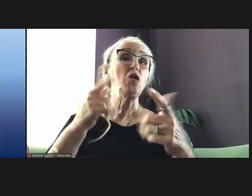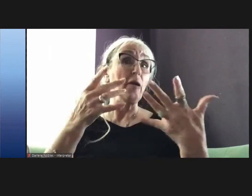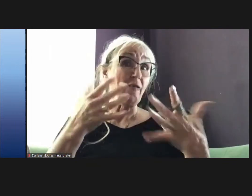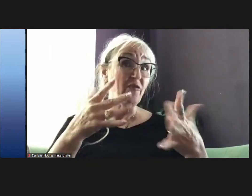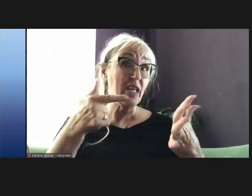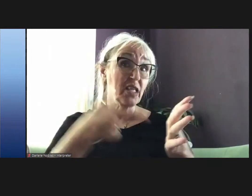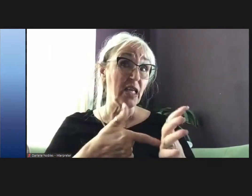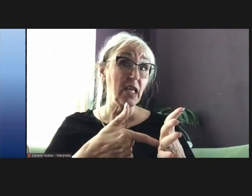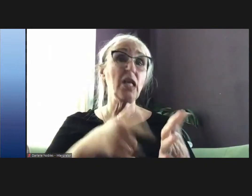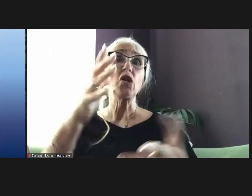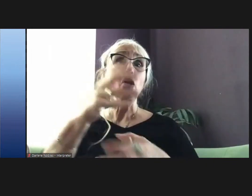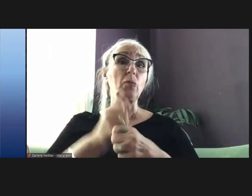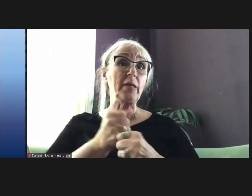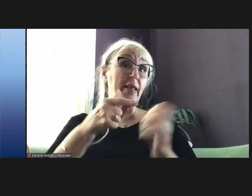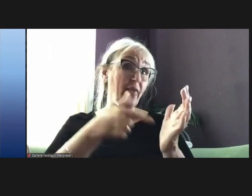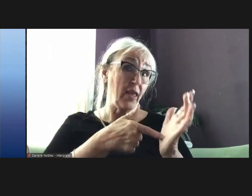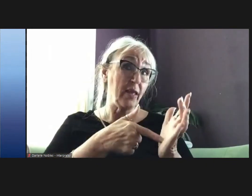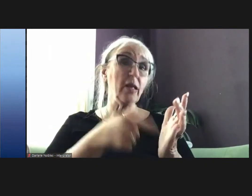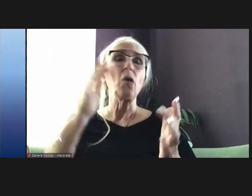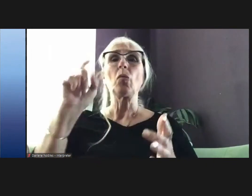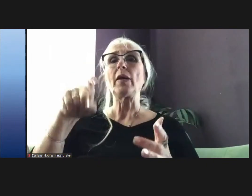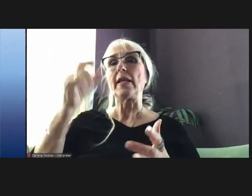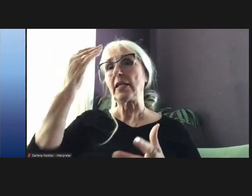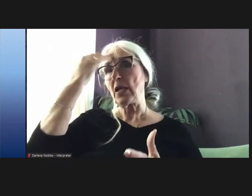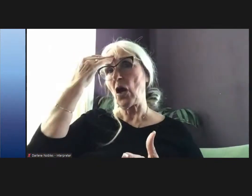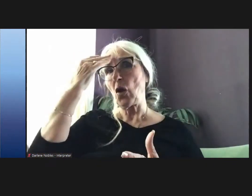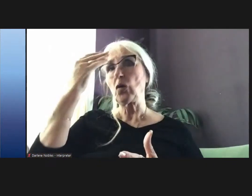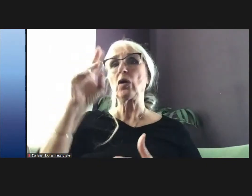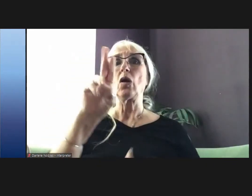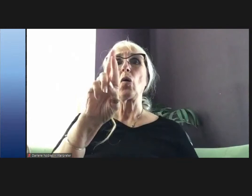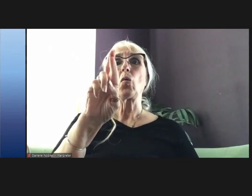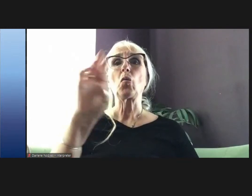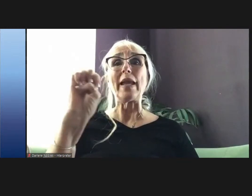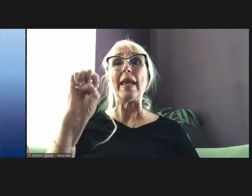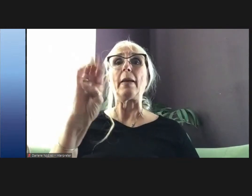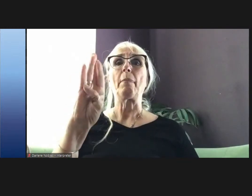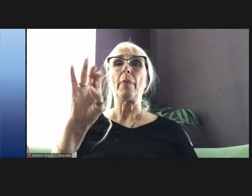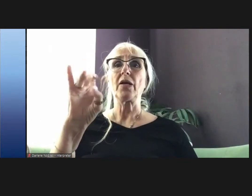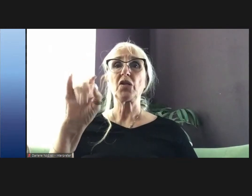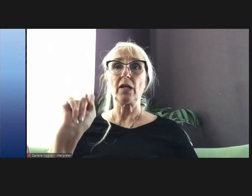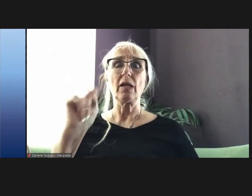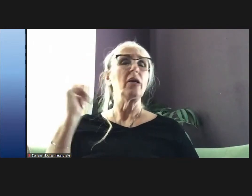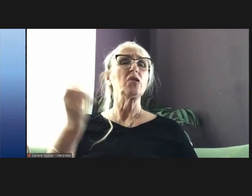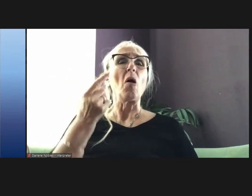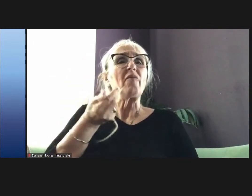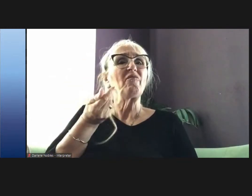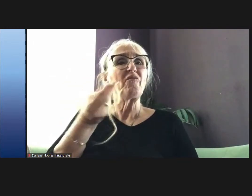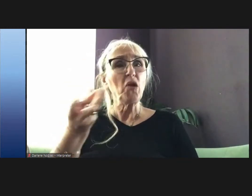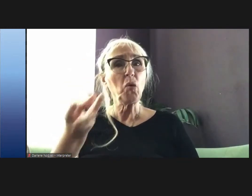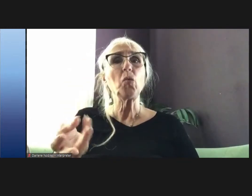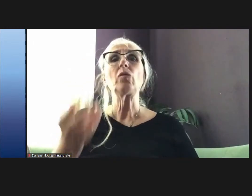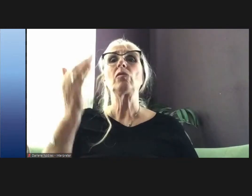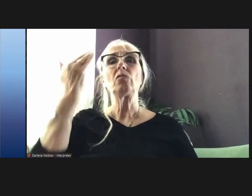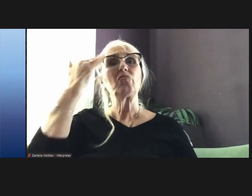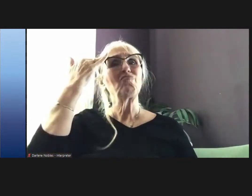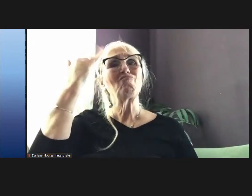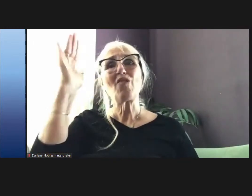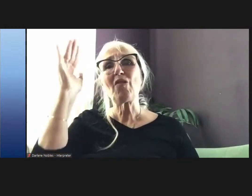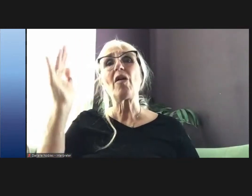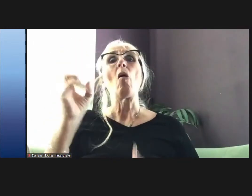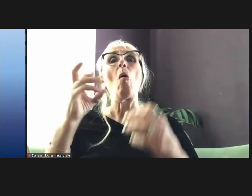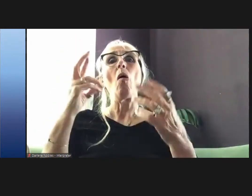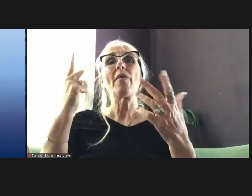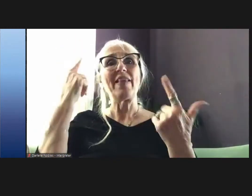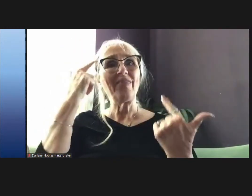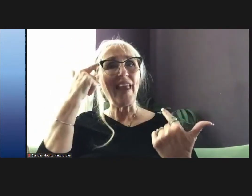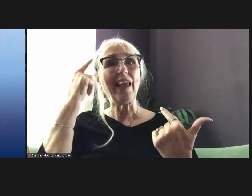item? So that we know to rebudget. But like you can see, there's just always a handful that sometimes it's unknown. or they think they're gonna